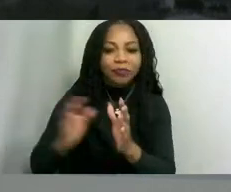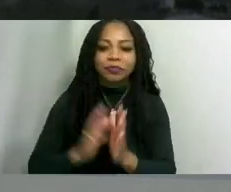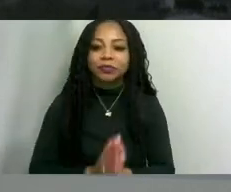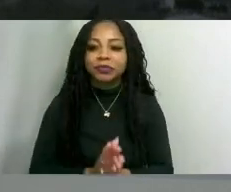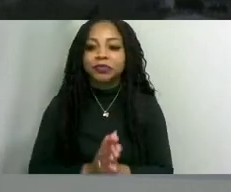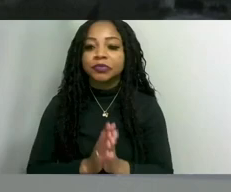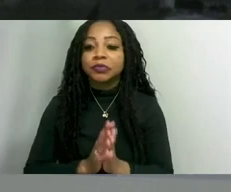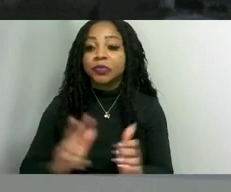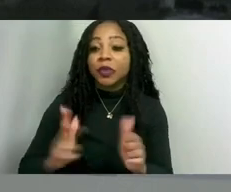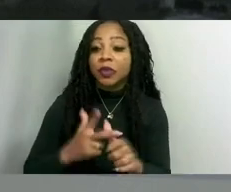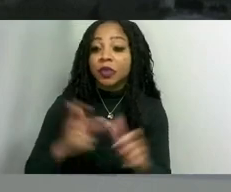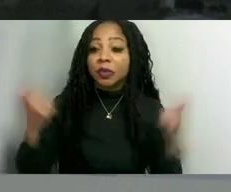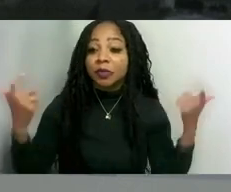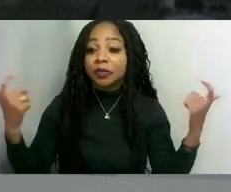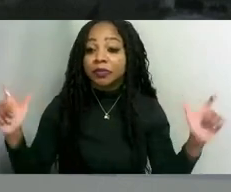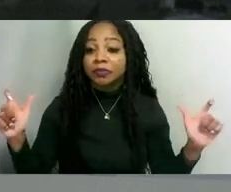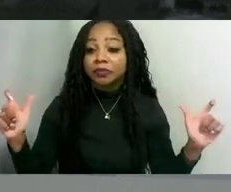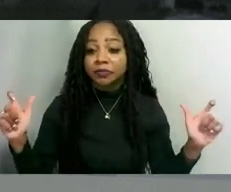lecture,